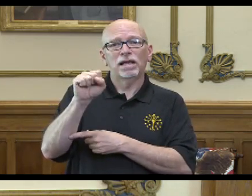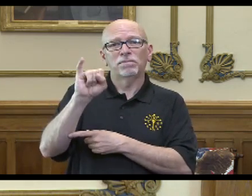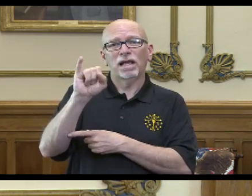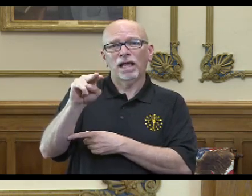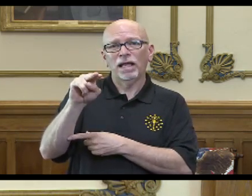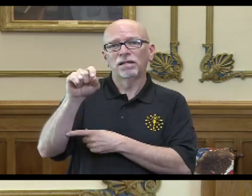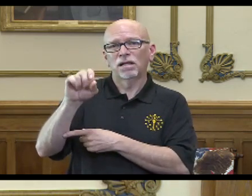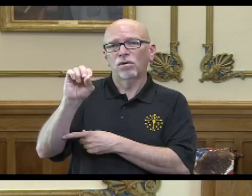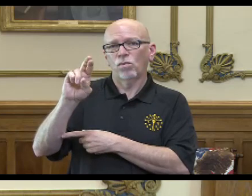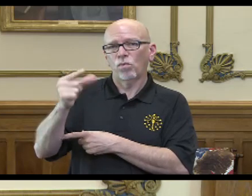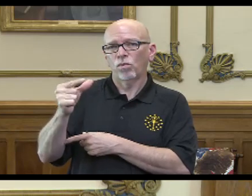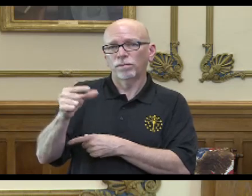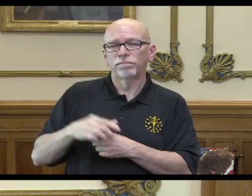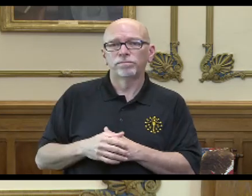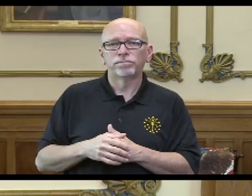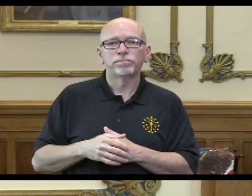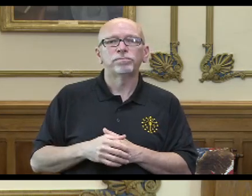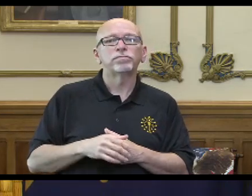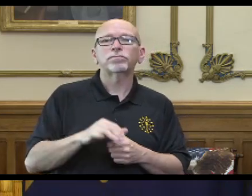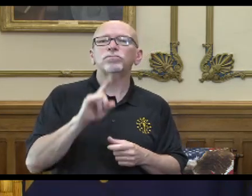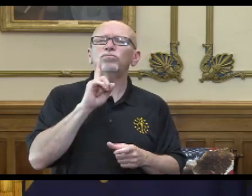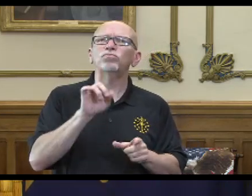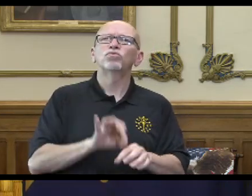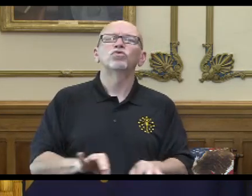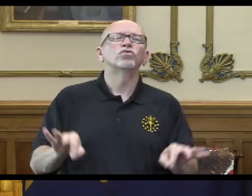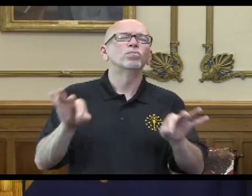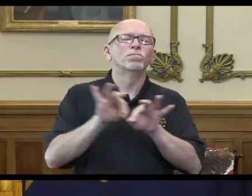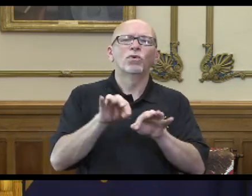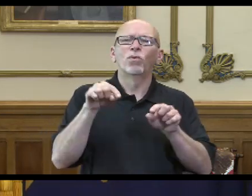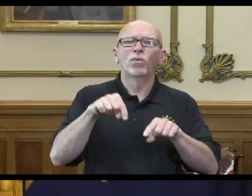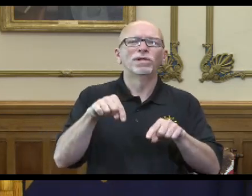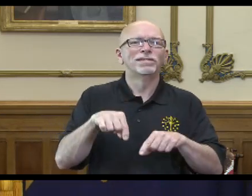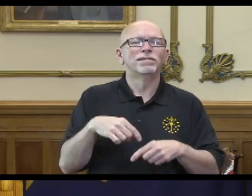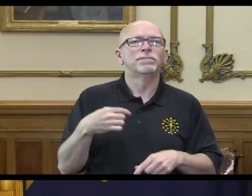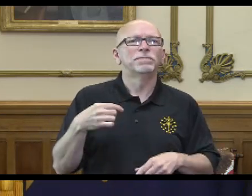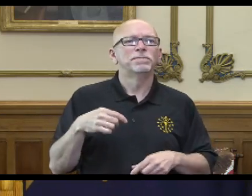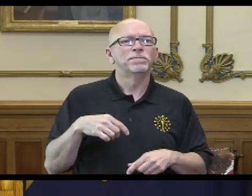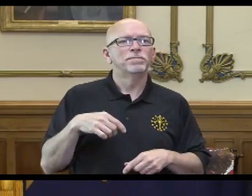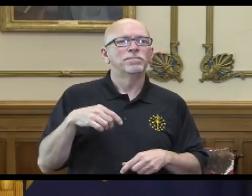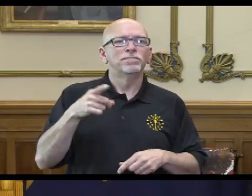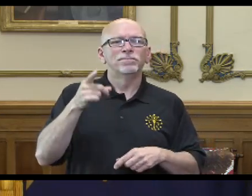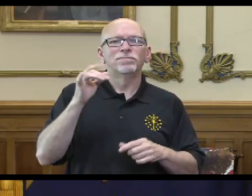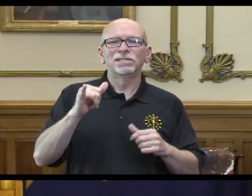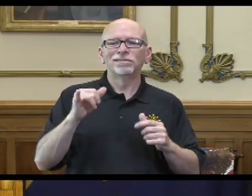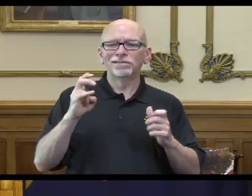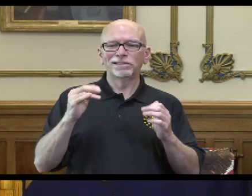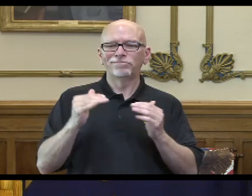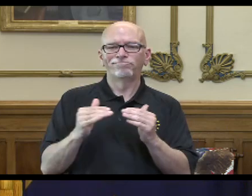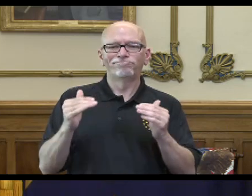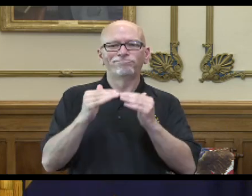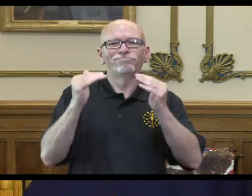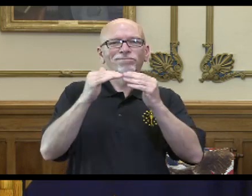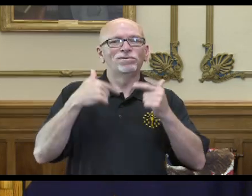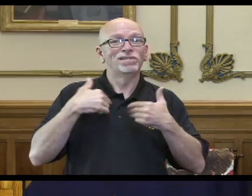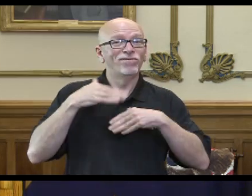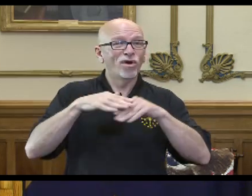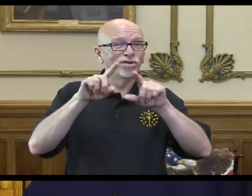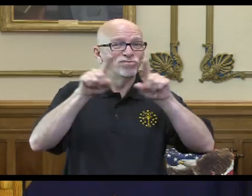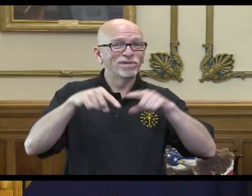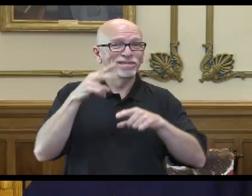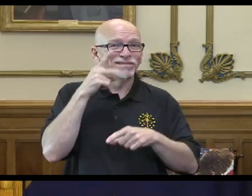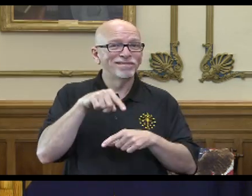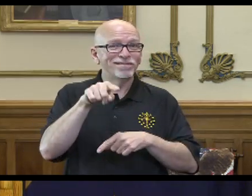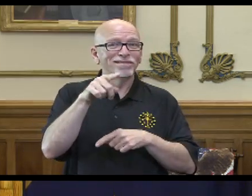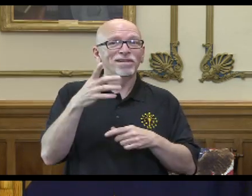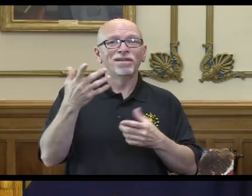yournextstepsin.org. This is critically important, and that hierarchy that we had on the screen there for a